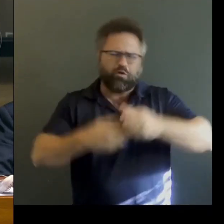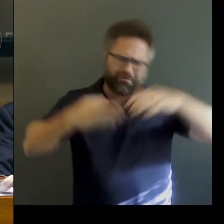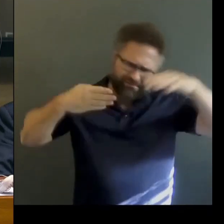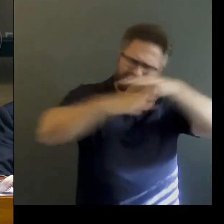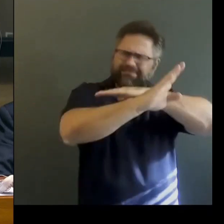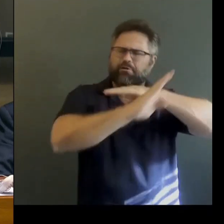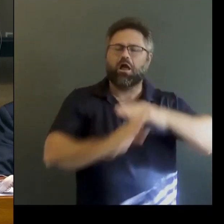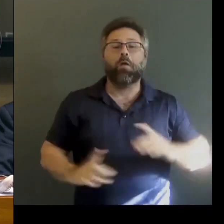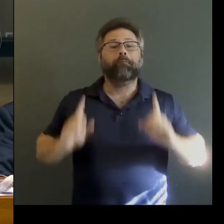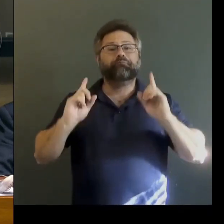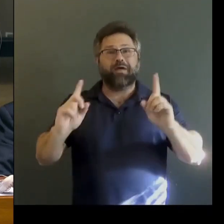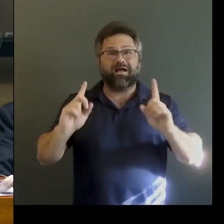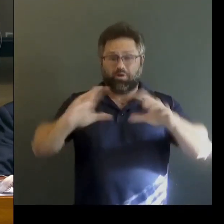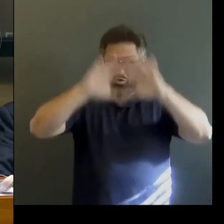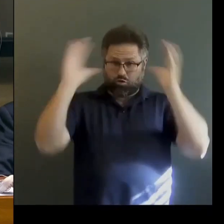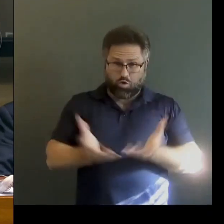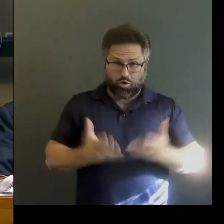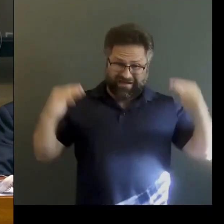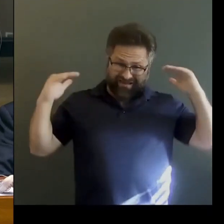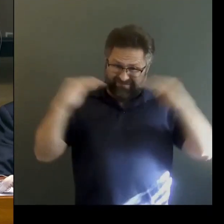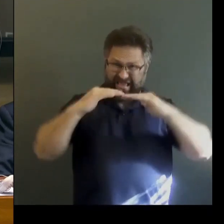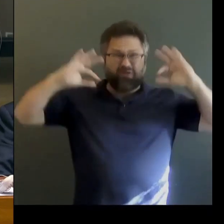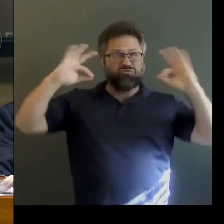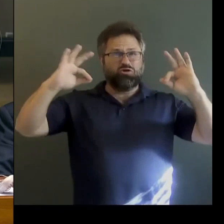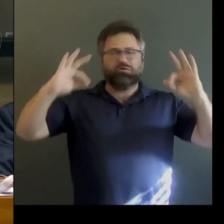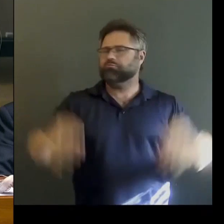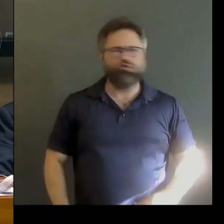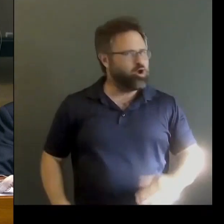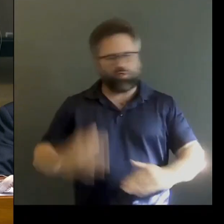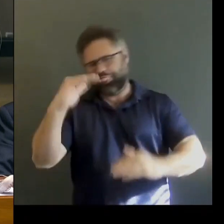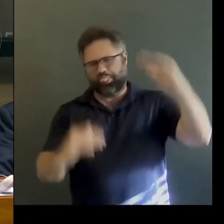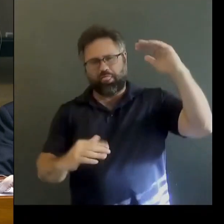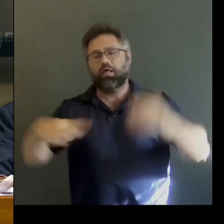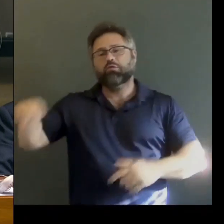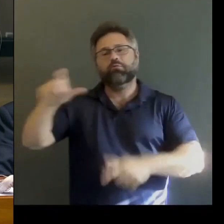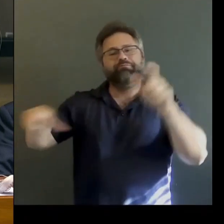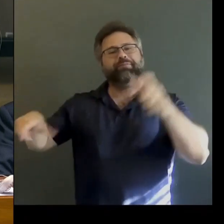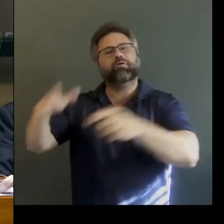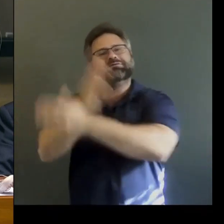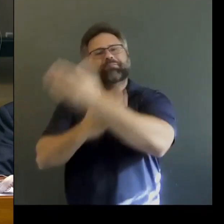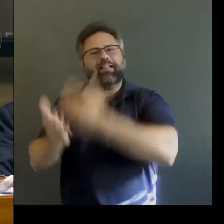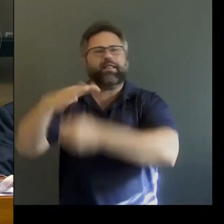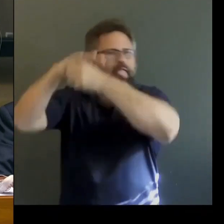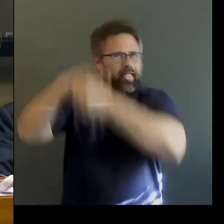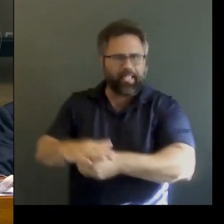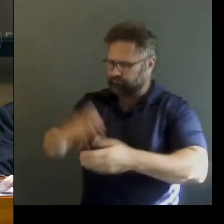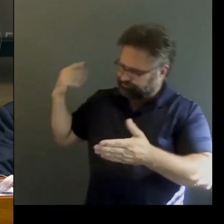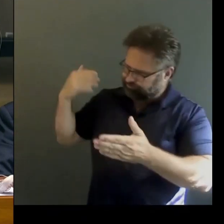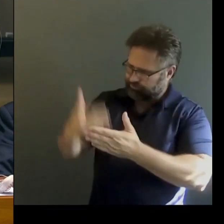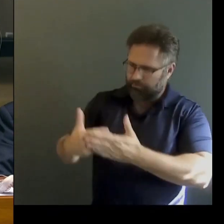unfair, discriminatory, and unequal to those with disabilities. That is why we needed a CRPD in the first